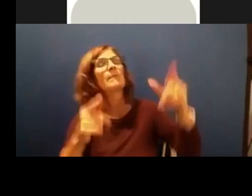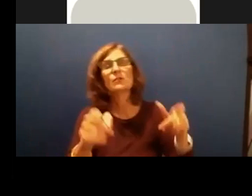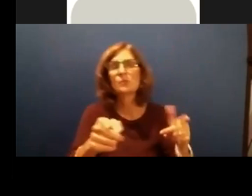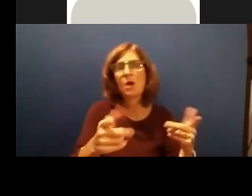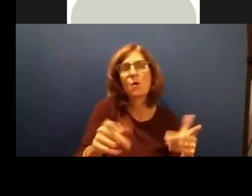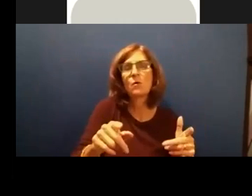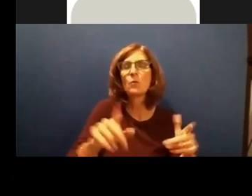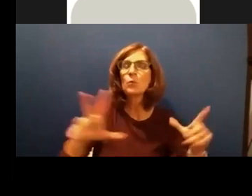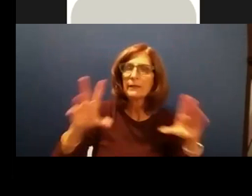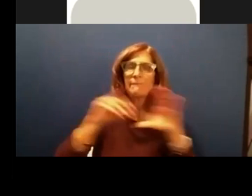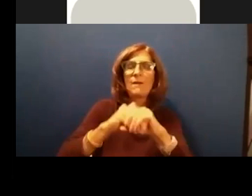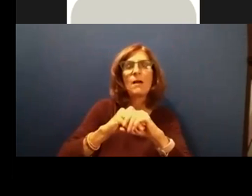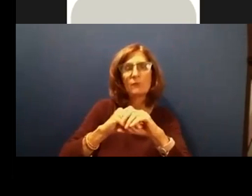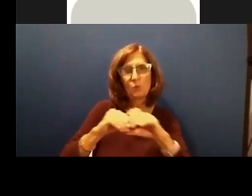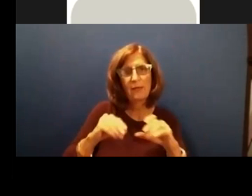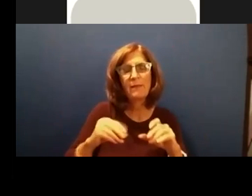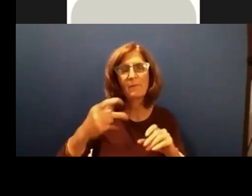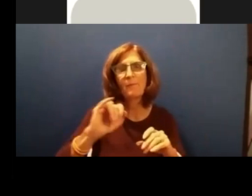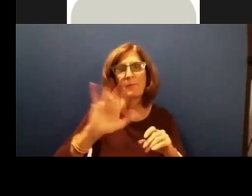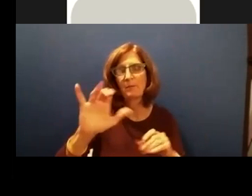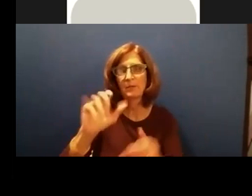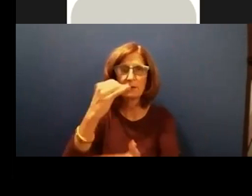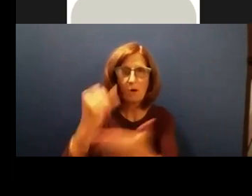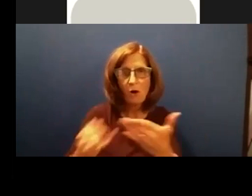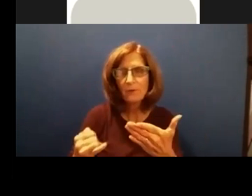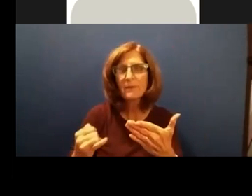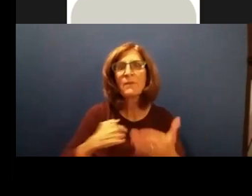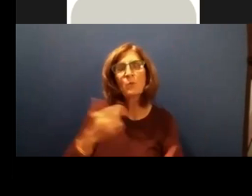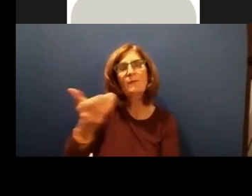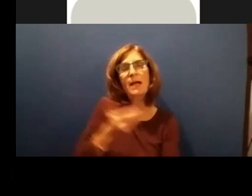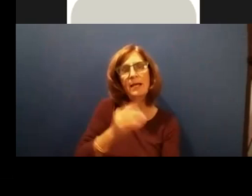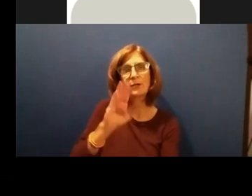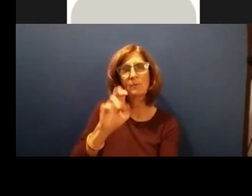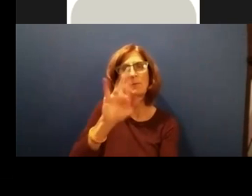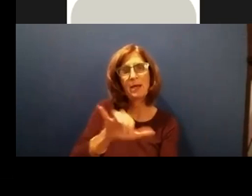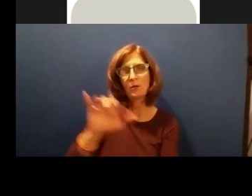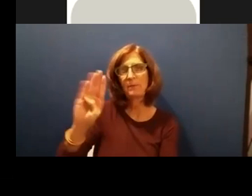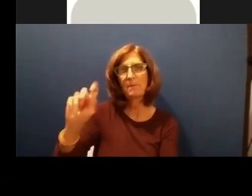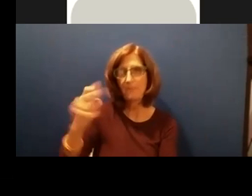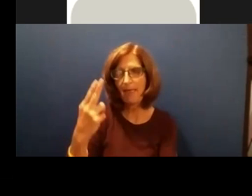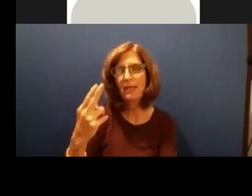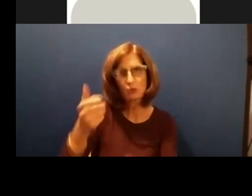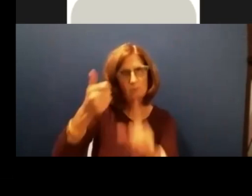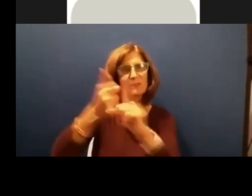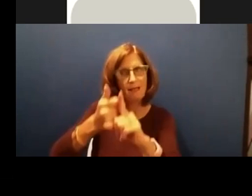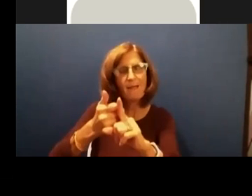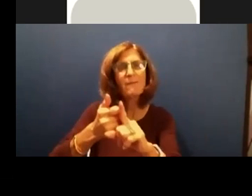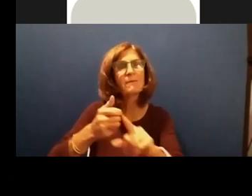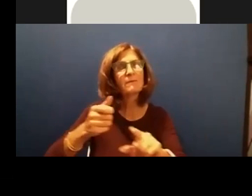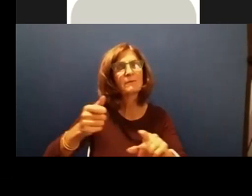Baron Batch as our resident artist on site. So anything else I missed,